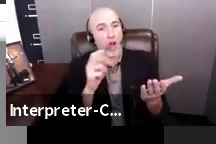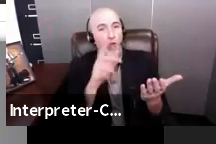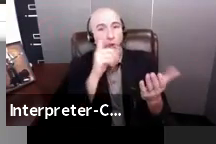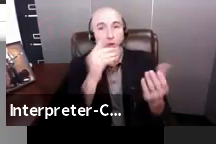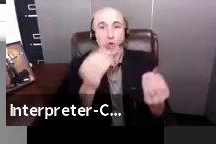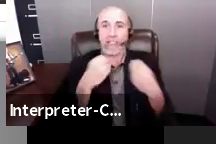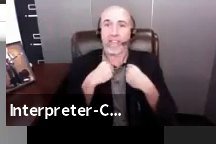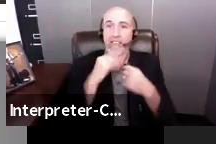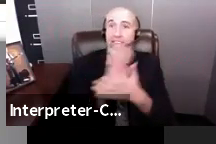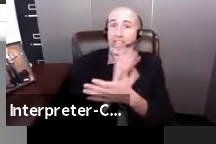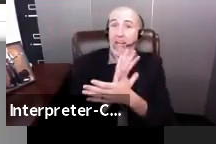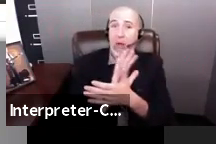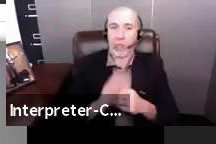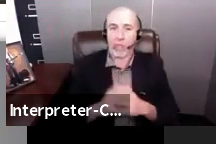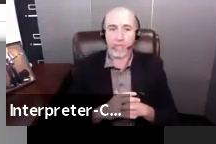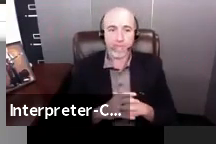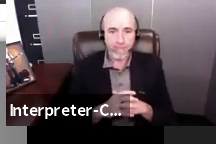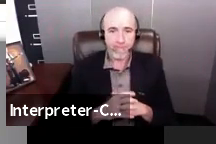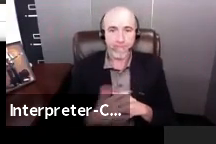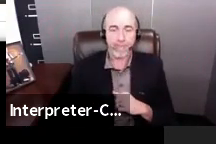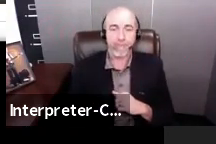video.